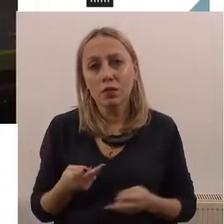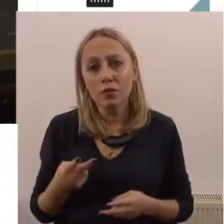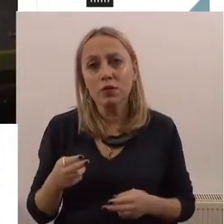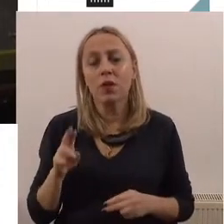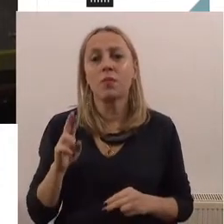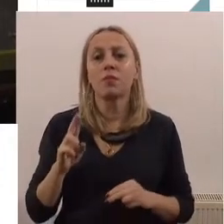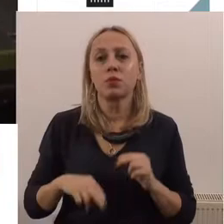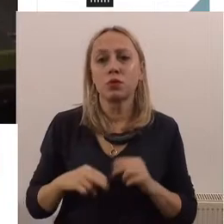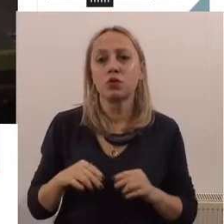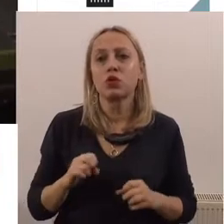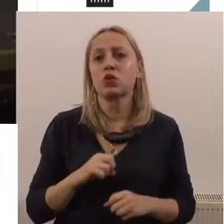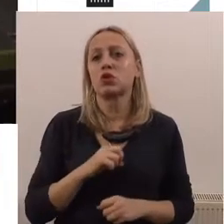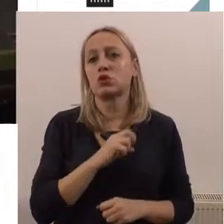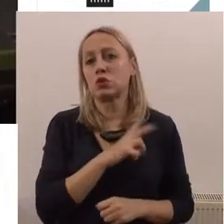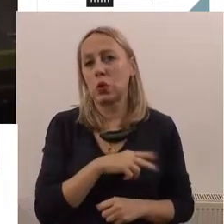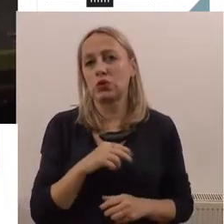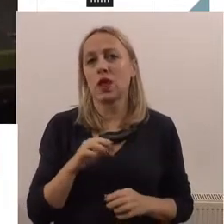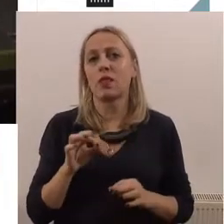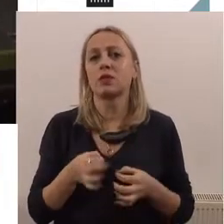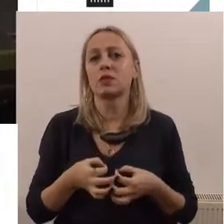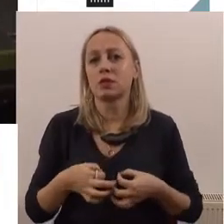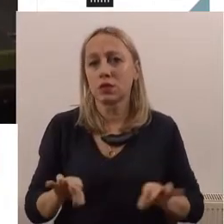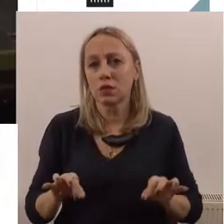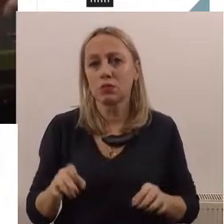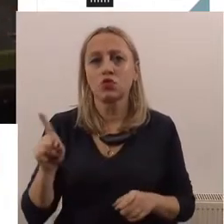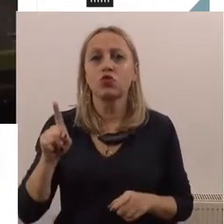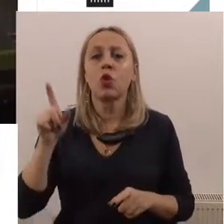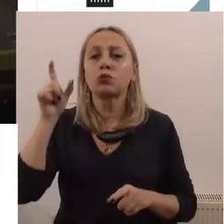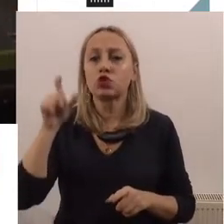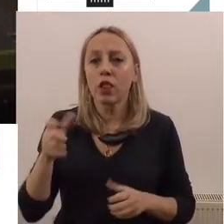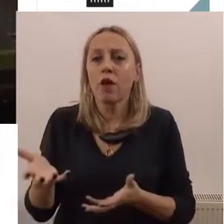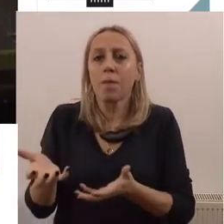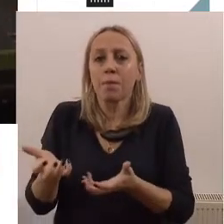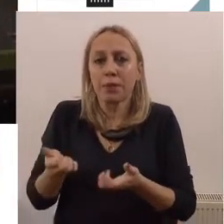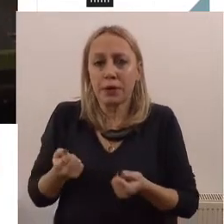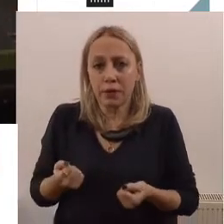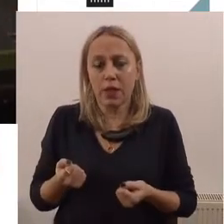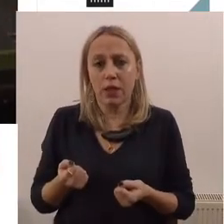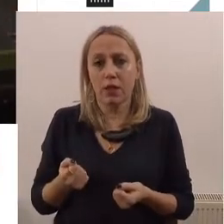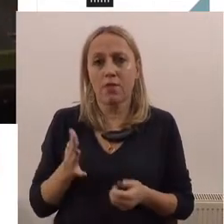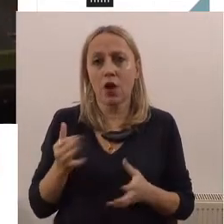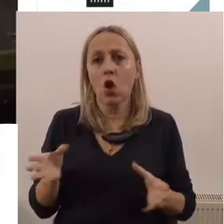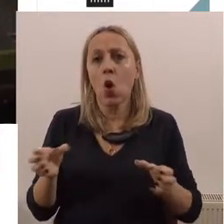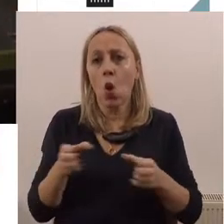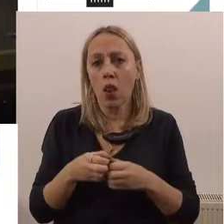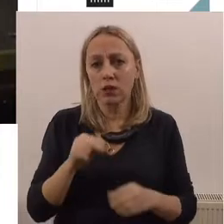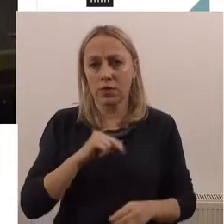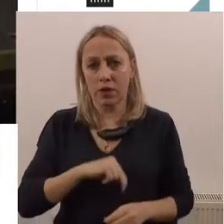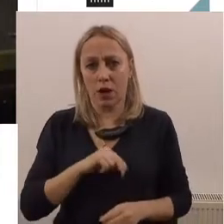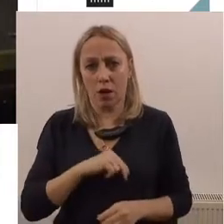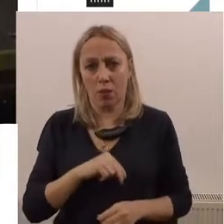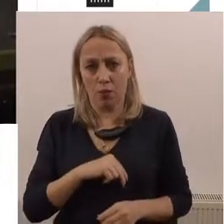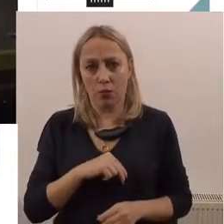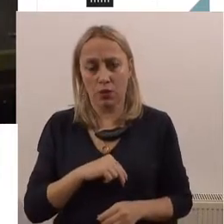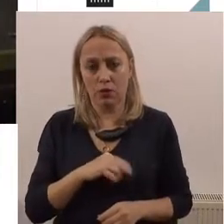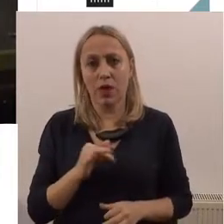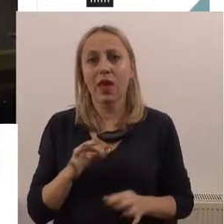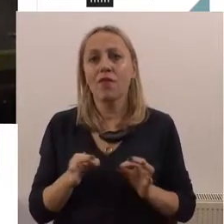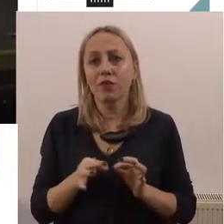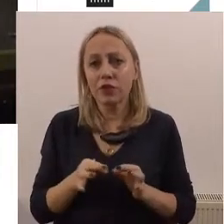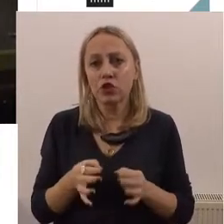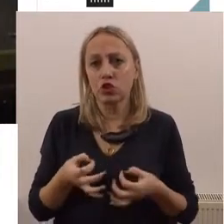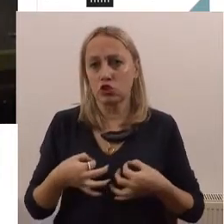culture would be enriched. And in order to achieve that, we need to create social